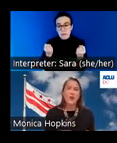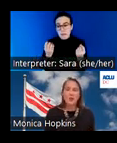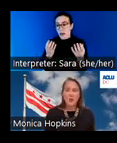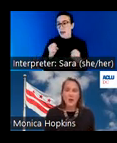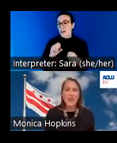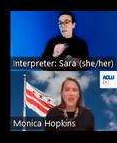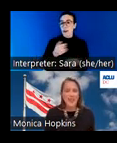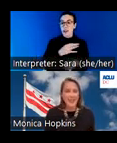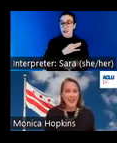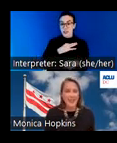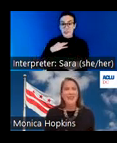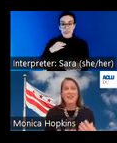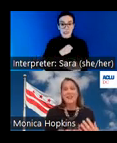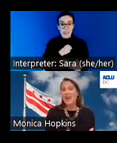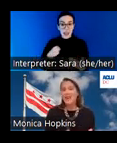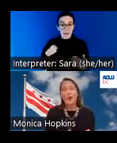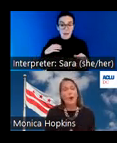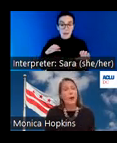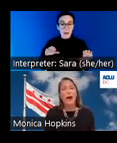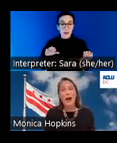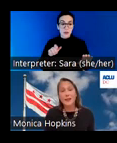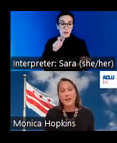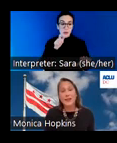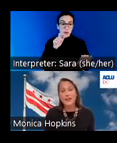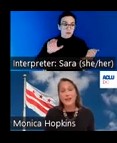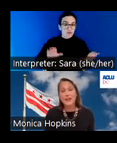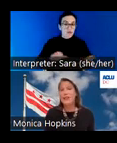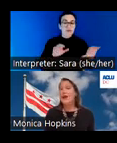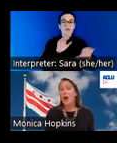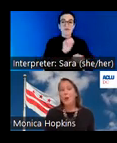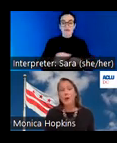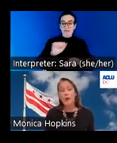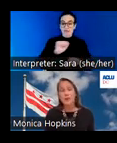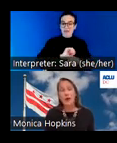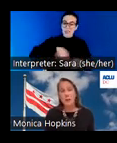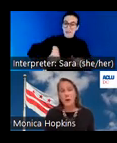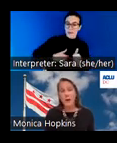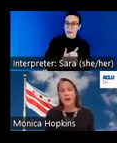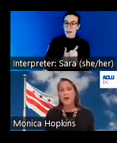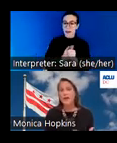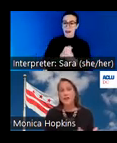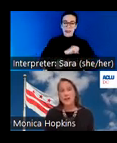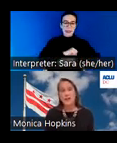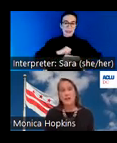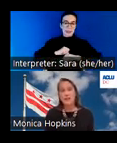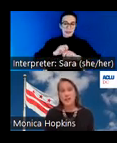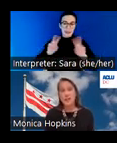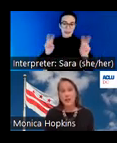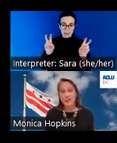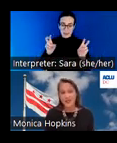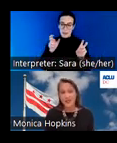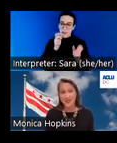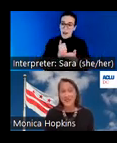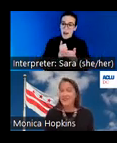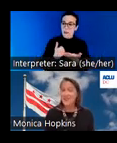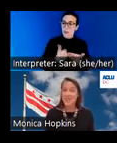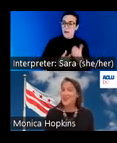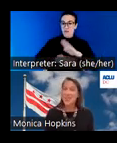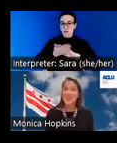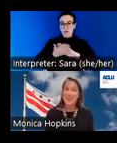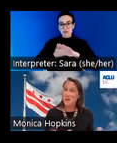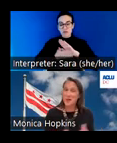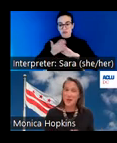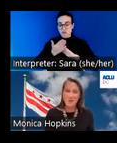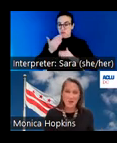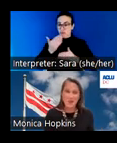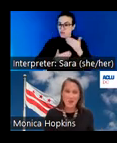members doing things that are behind the scenes that help us operate on a day-to-day basis, such